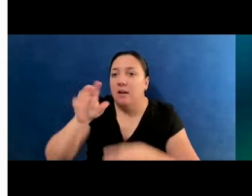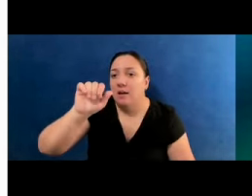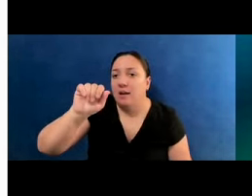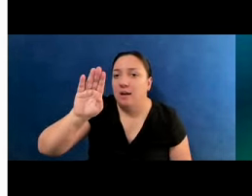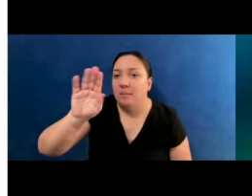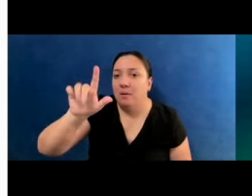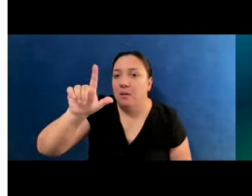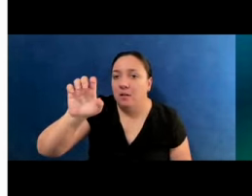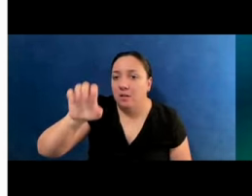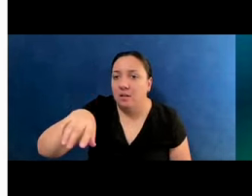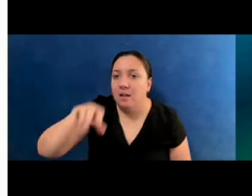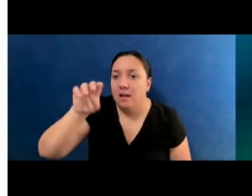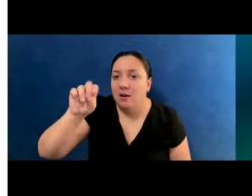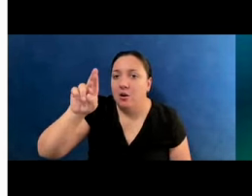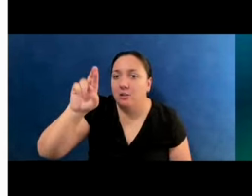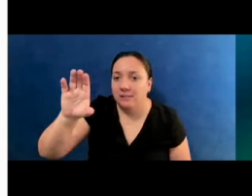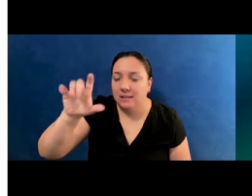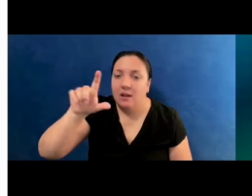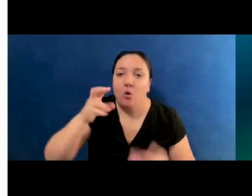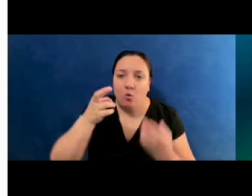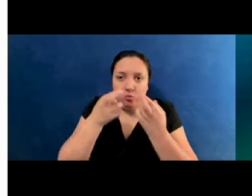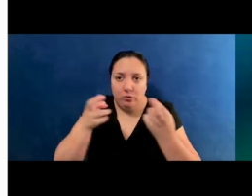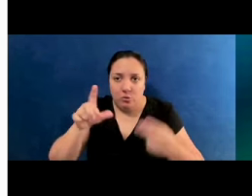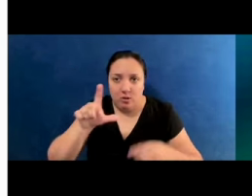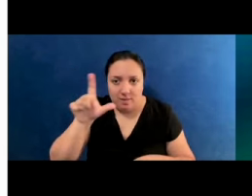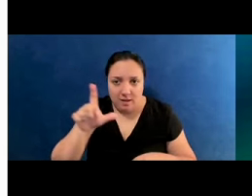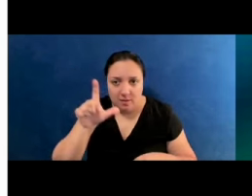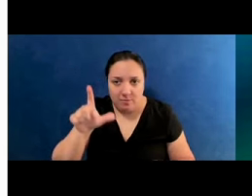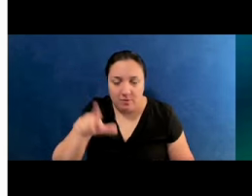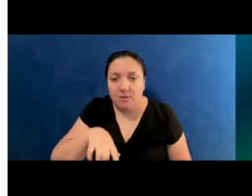NRC resource library. You can find it at